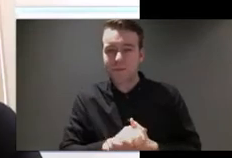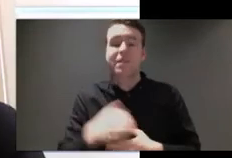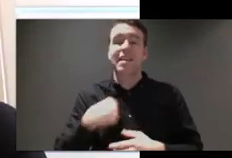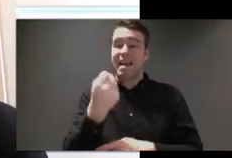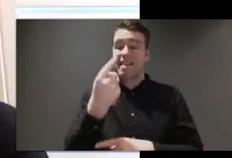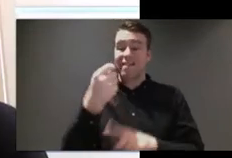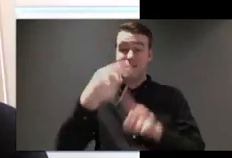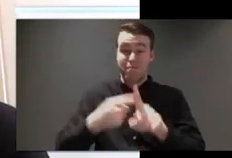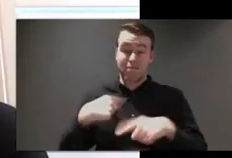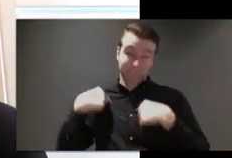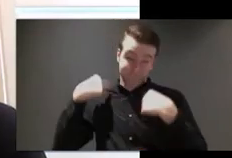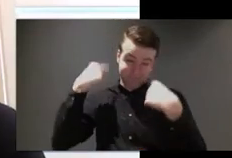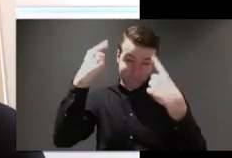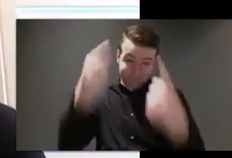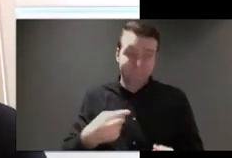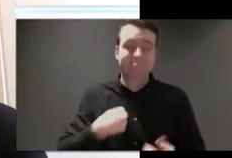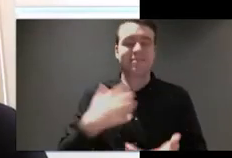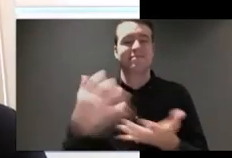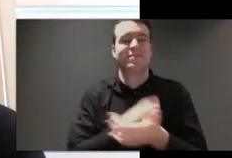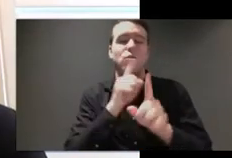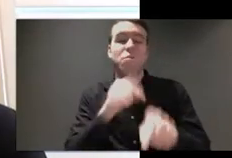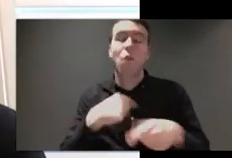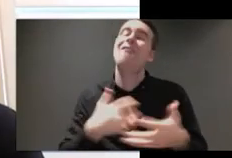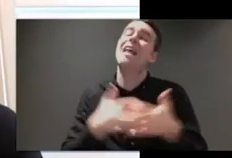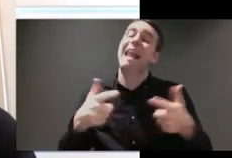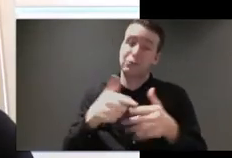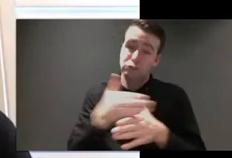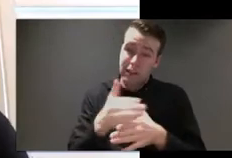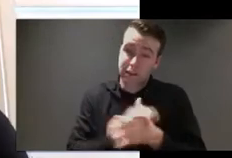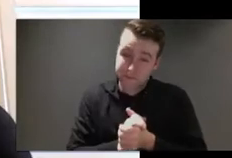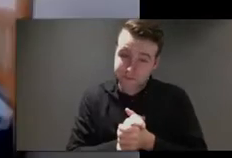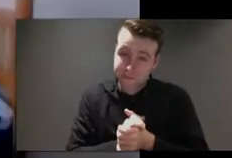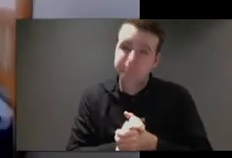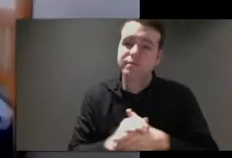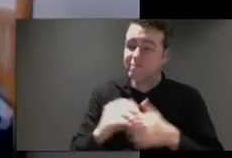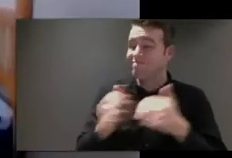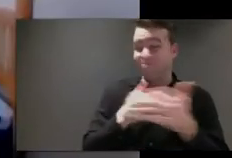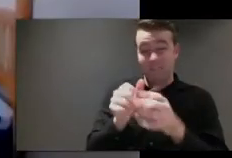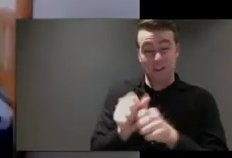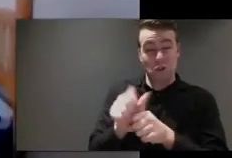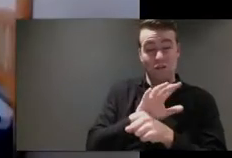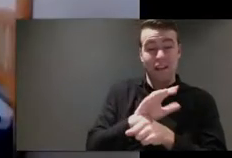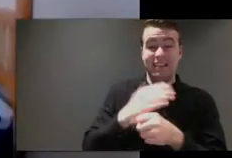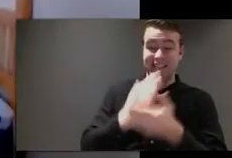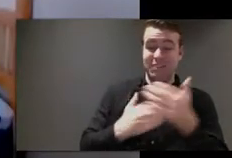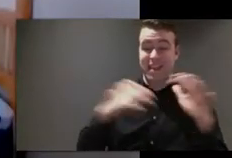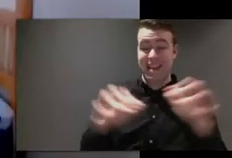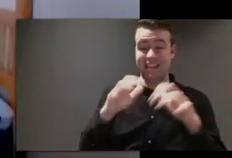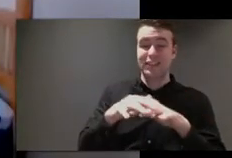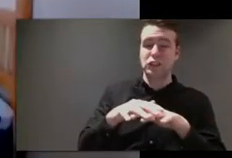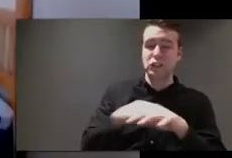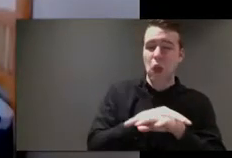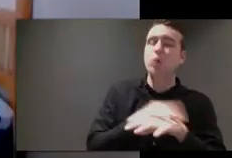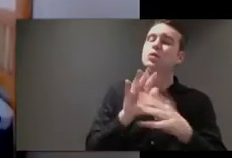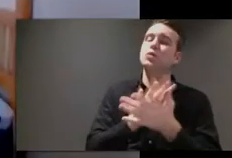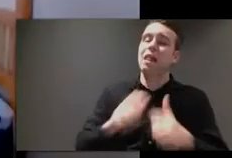since we last reported, and we're pleased to let you know that we have a lot to share. Even with the coronavirus slowing some of our activities down, school life